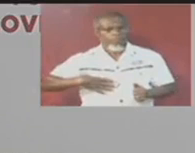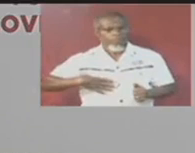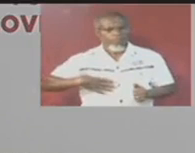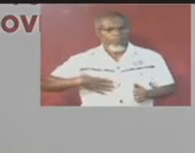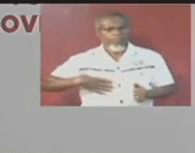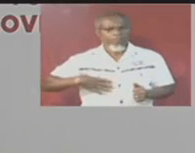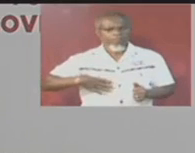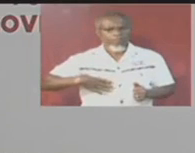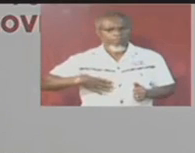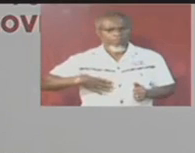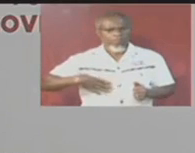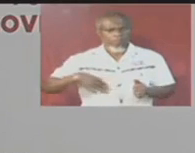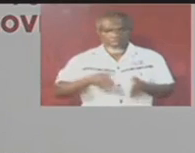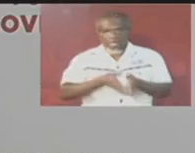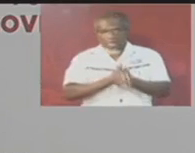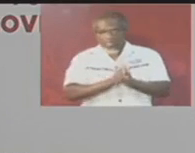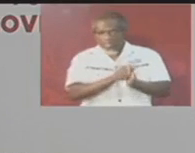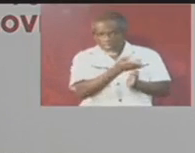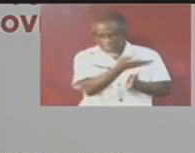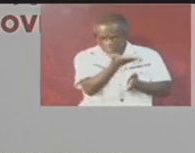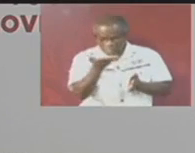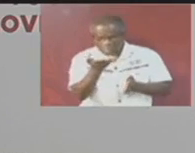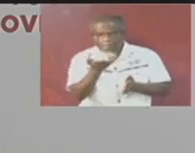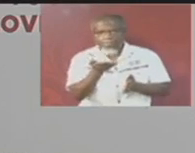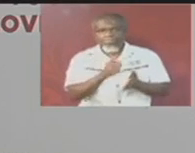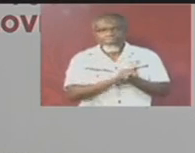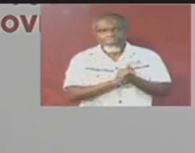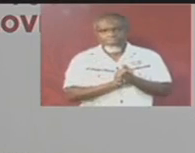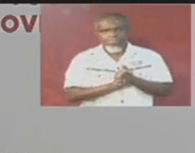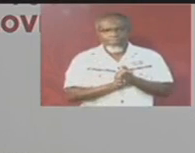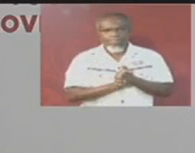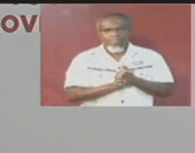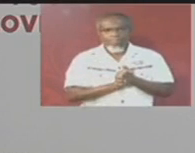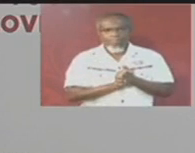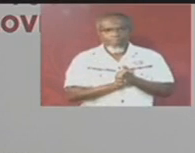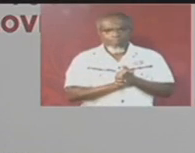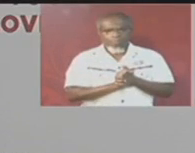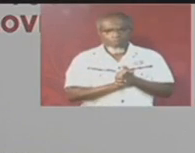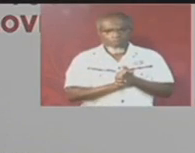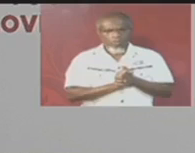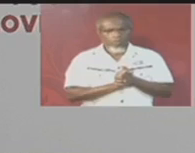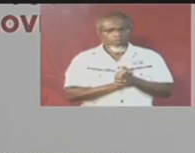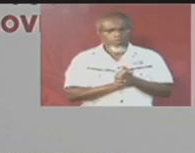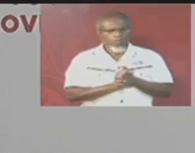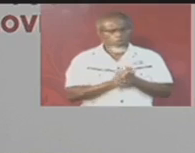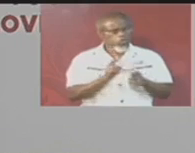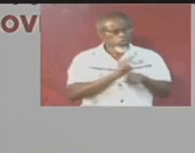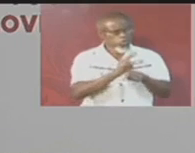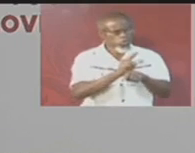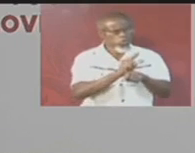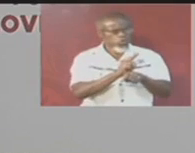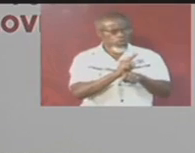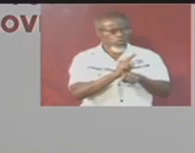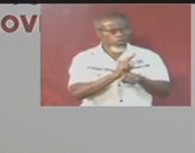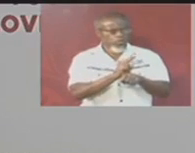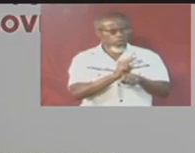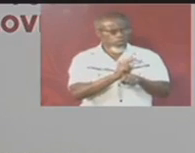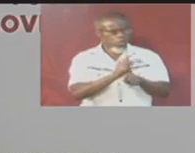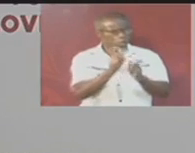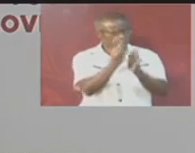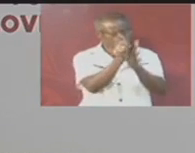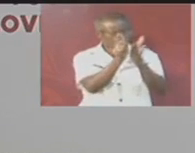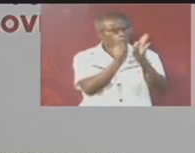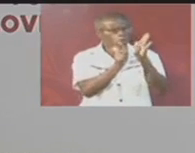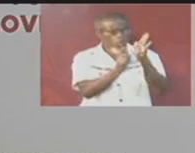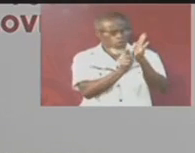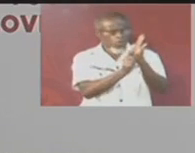these regulations to implement and to practice best efforts to ensure that these